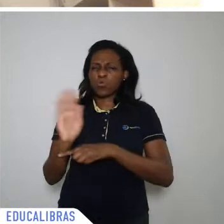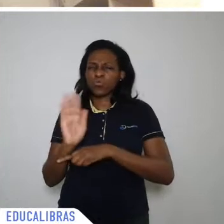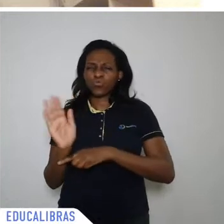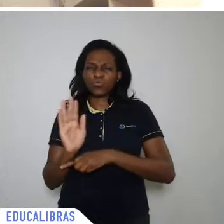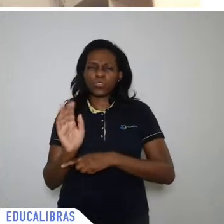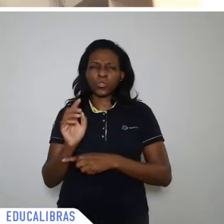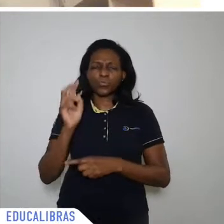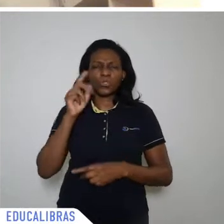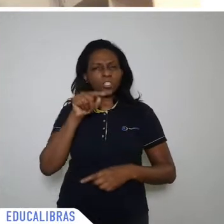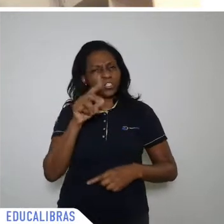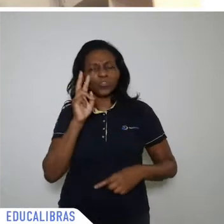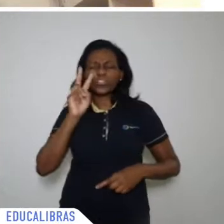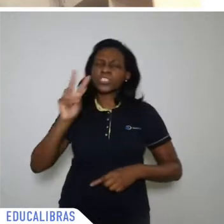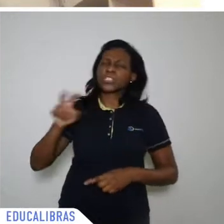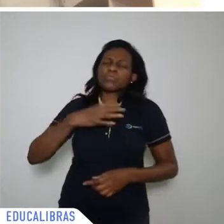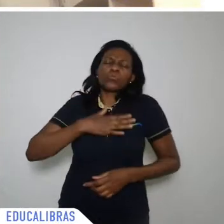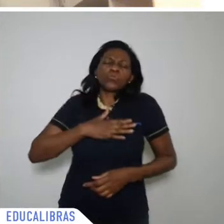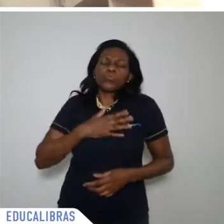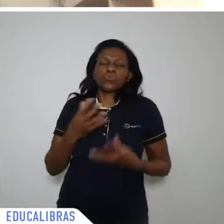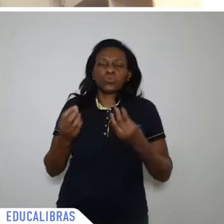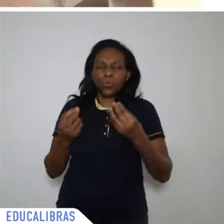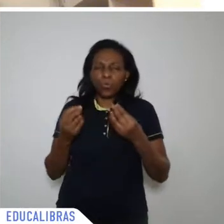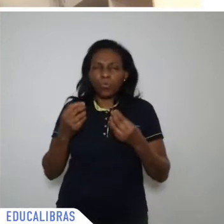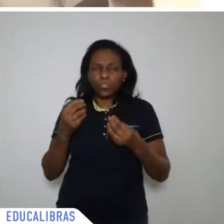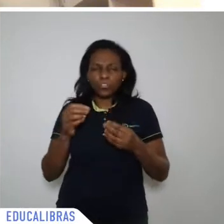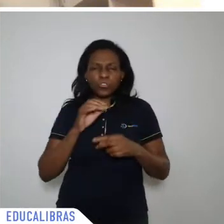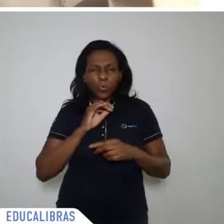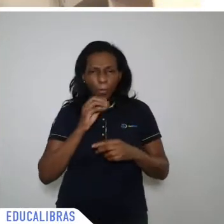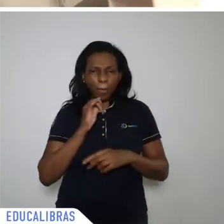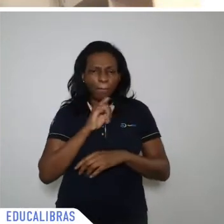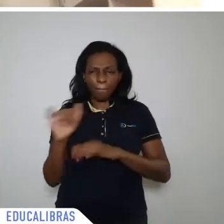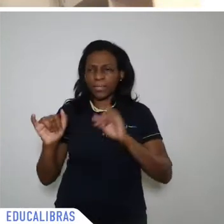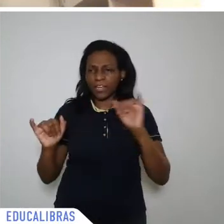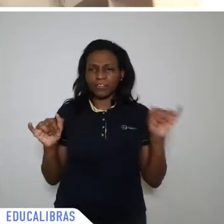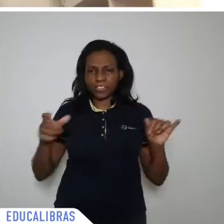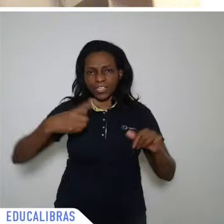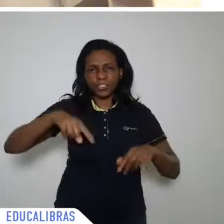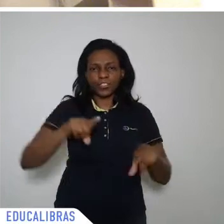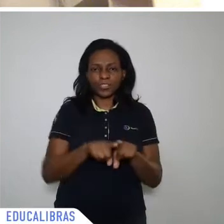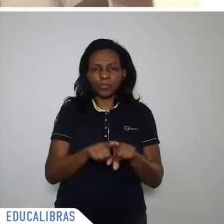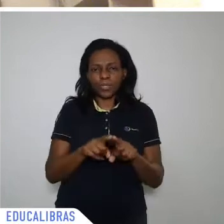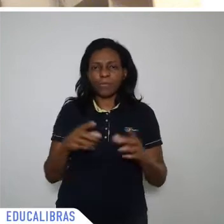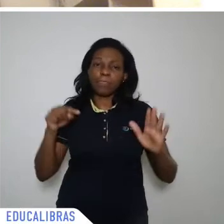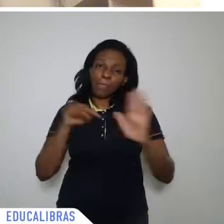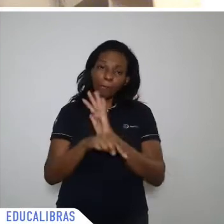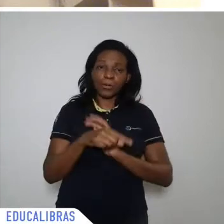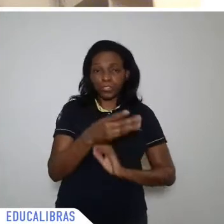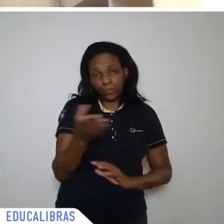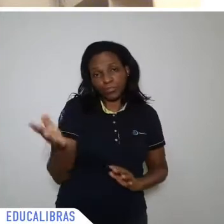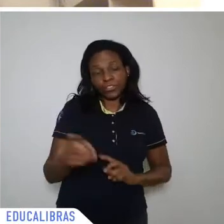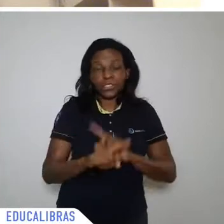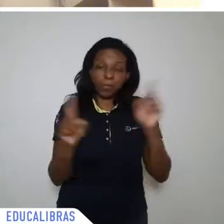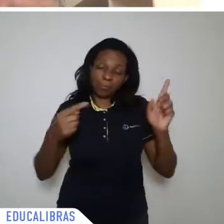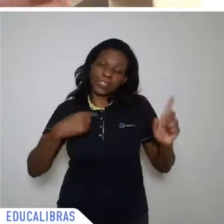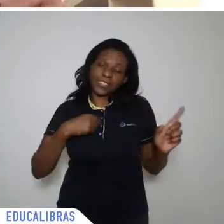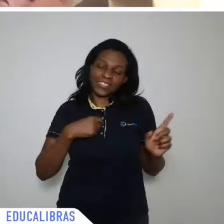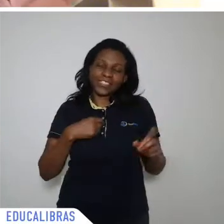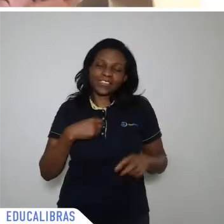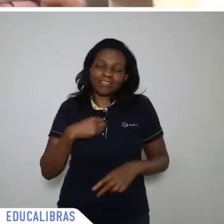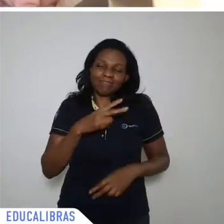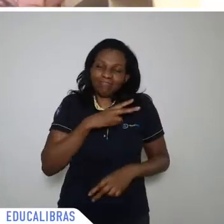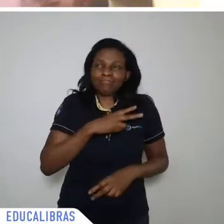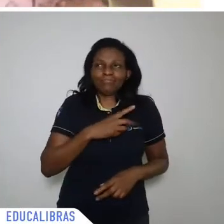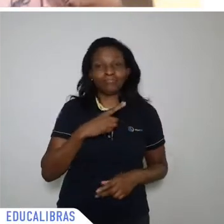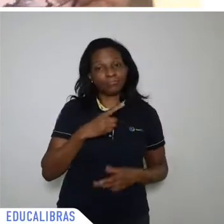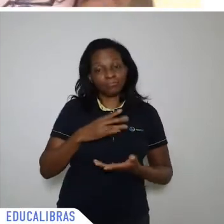or documentary that may have inspired you and you could share it with us. I know this question is to you, but myself in particular, there is a